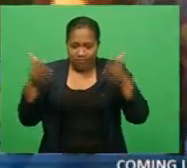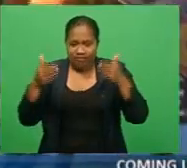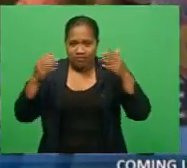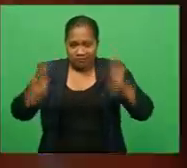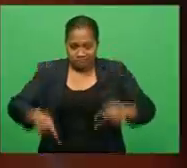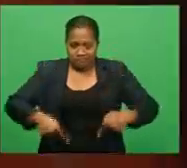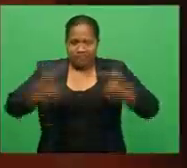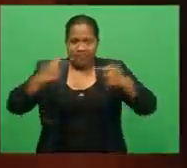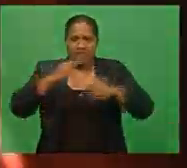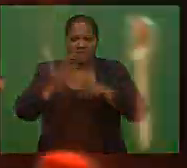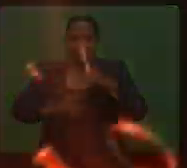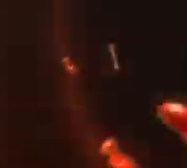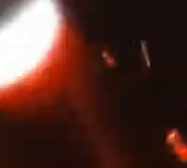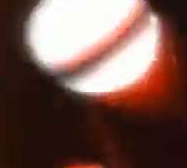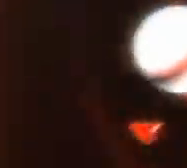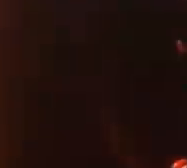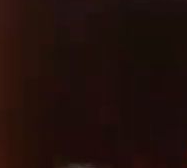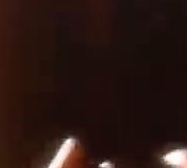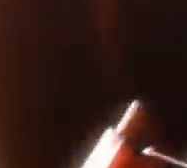final.